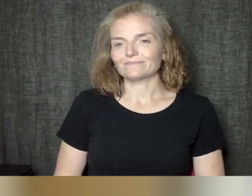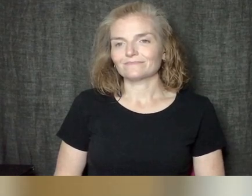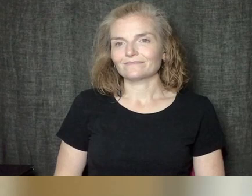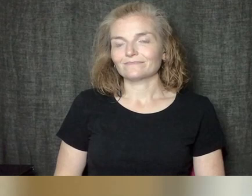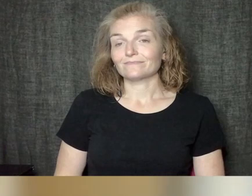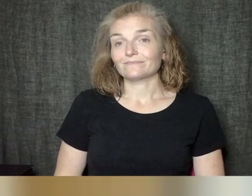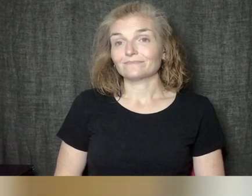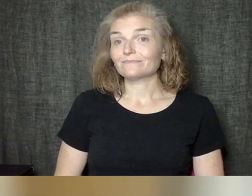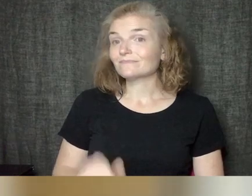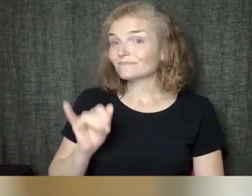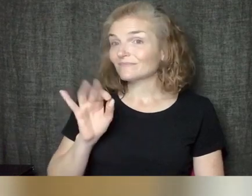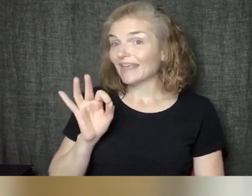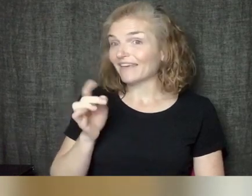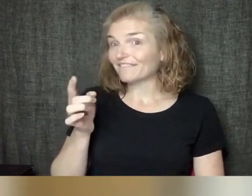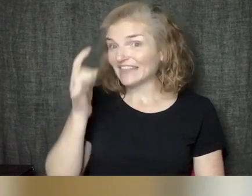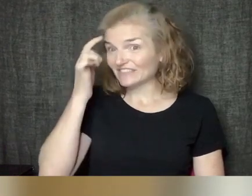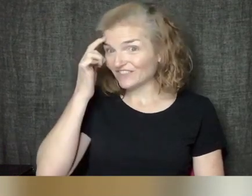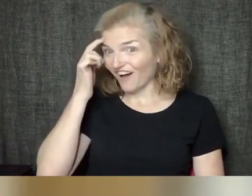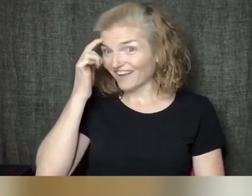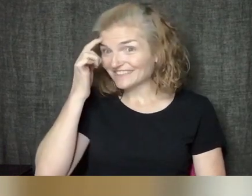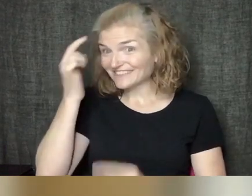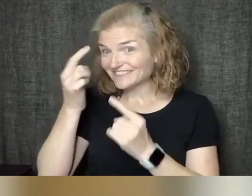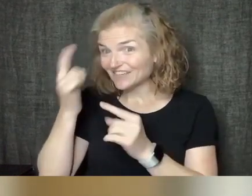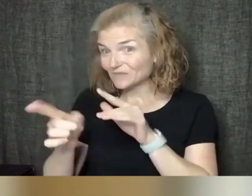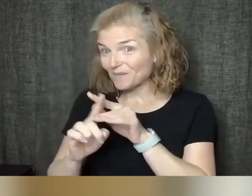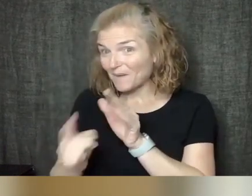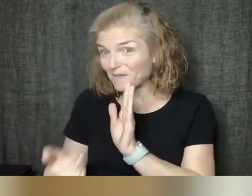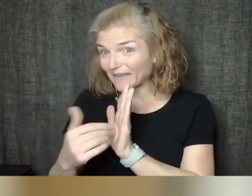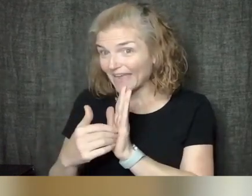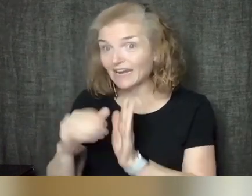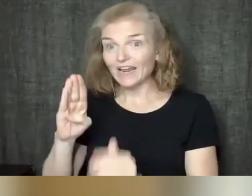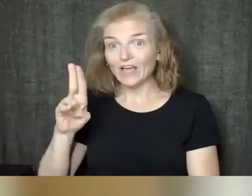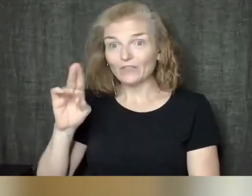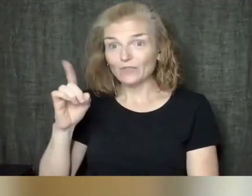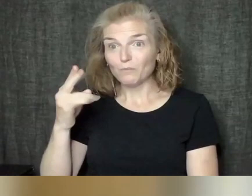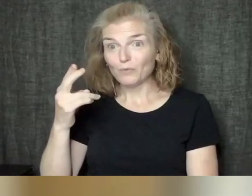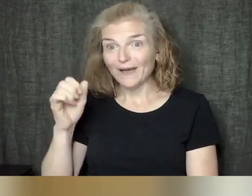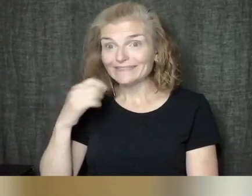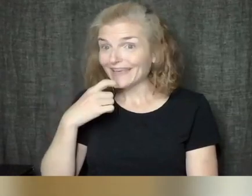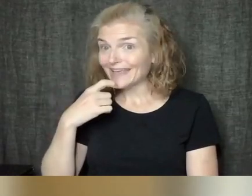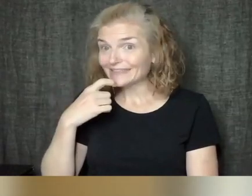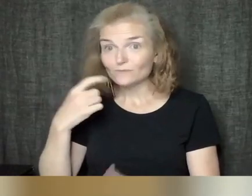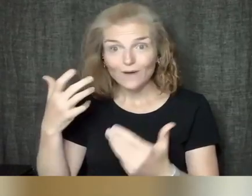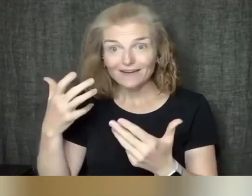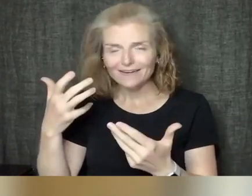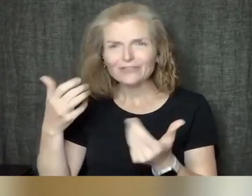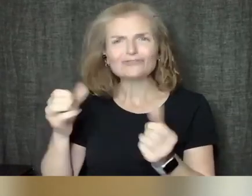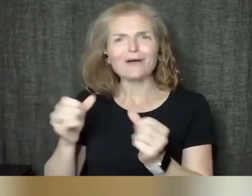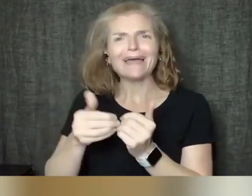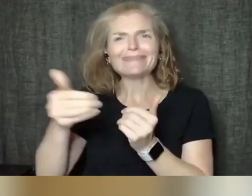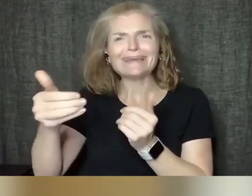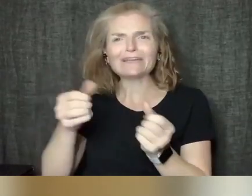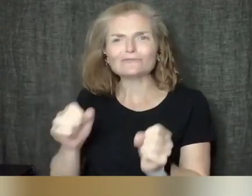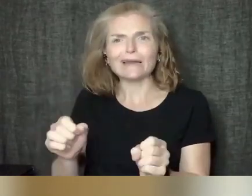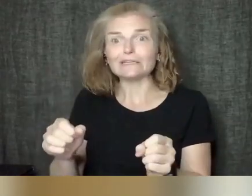And if those thoughts arise again, the Buddha said, try the next strategy. He says, ignore it, forget